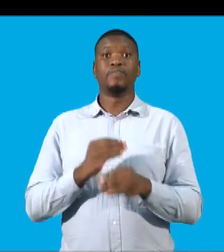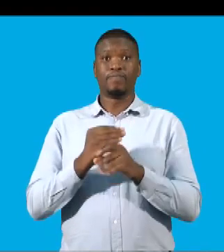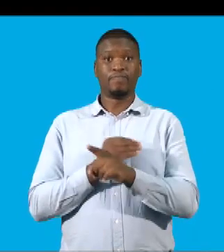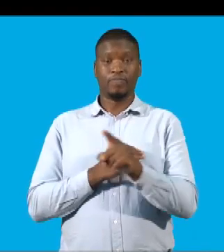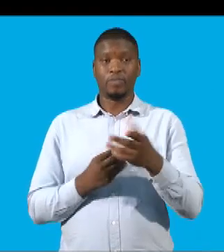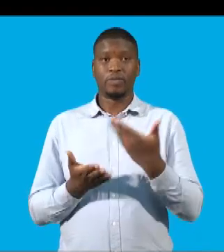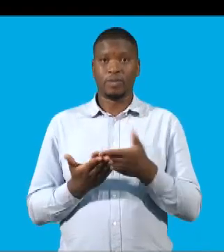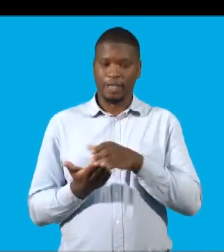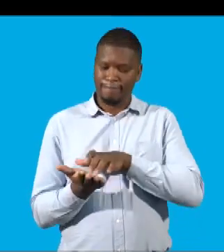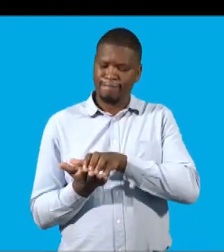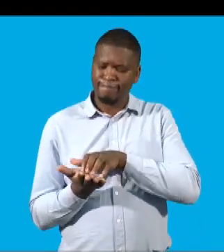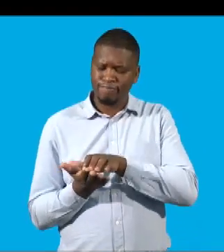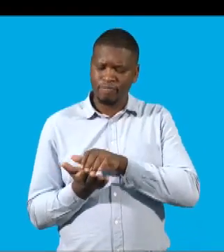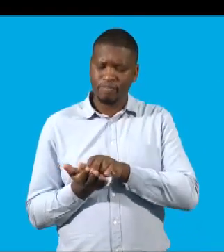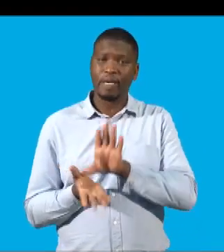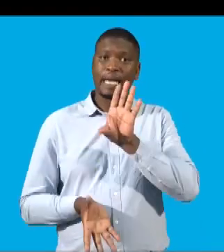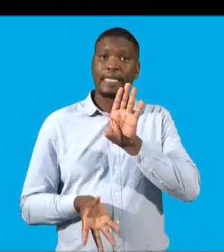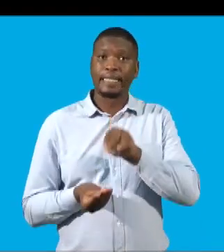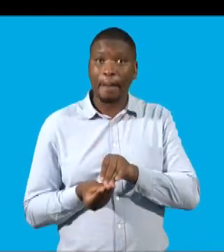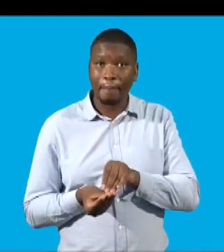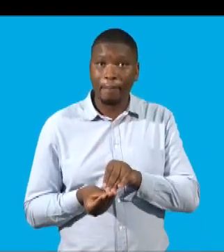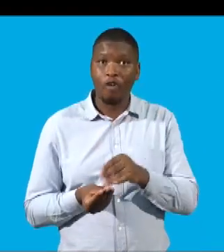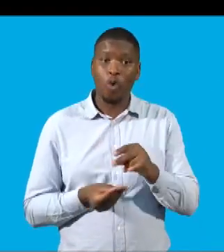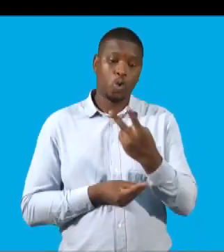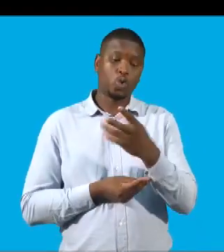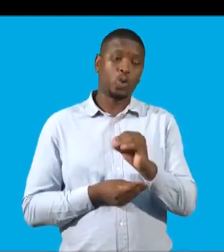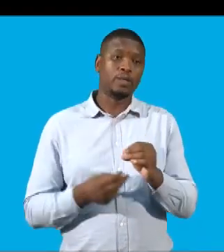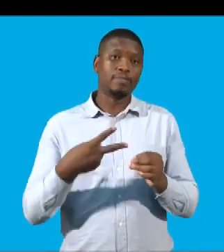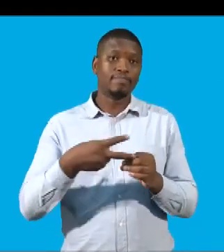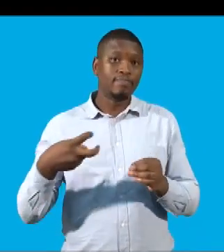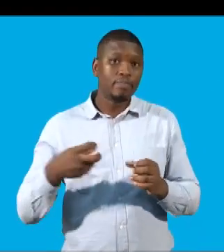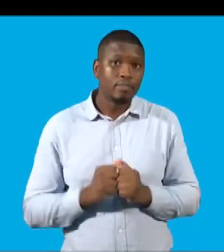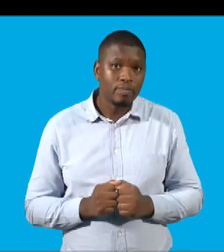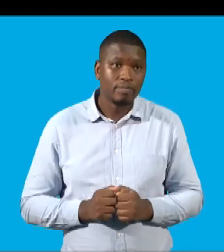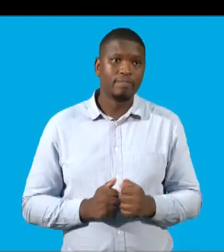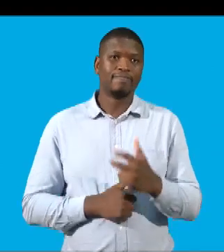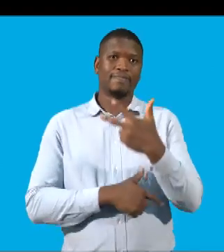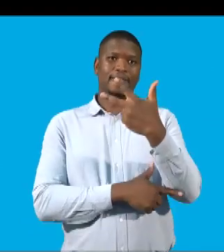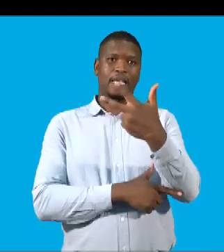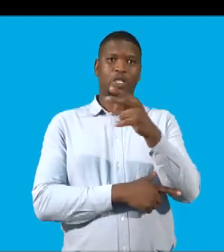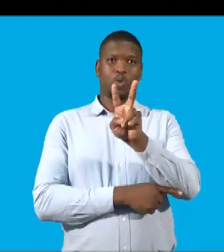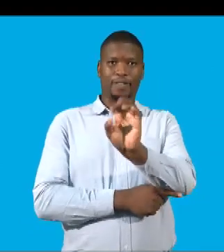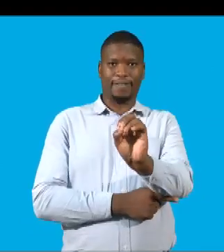And of course, using your calculator, the sum of those 20 terms is going to be